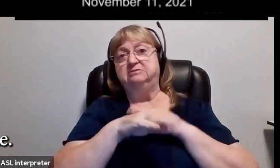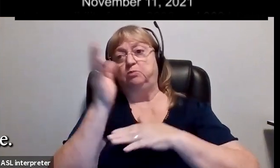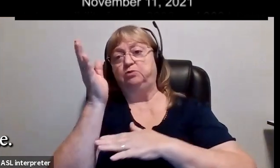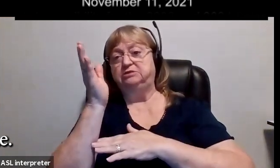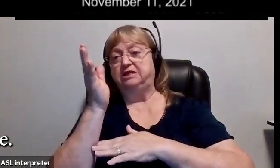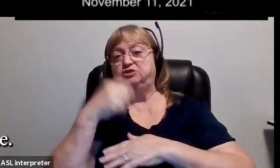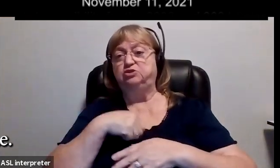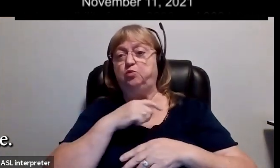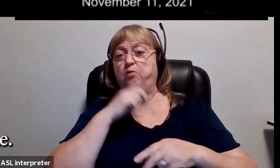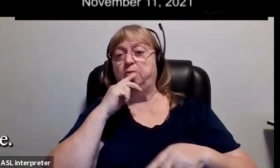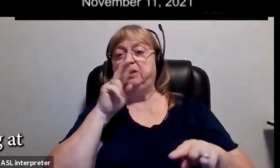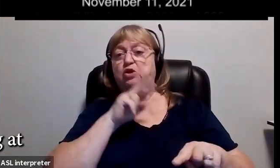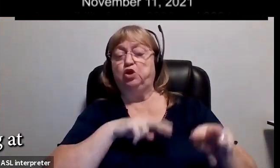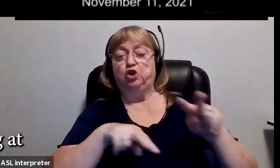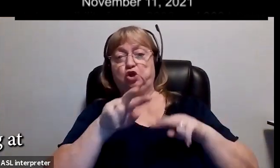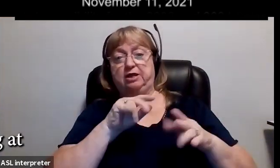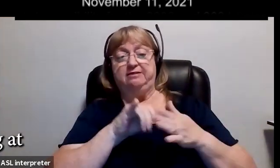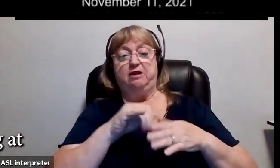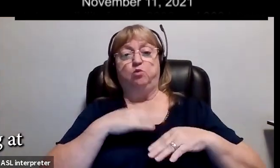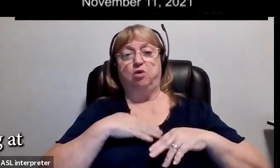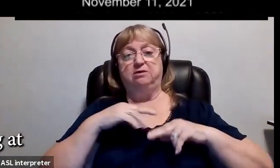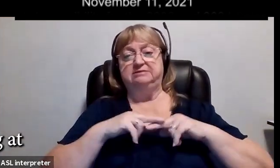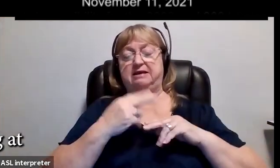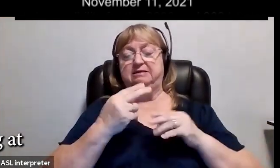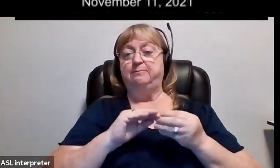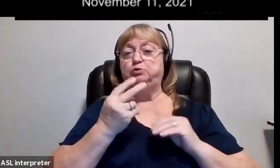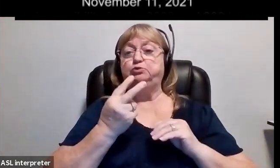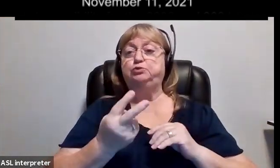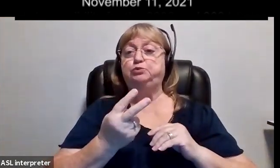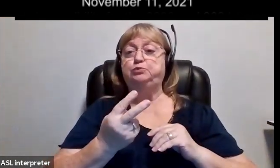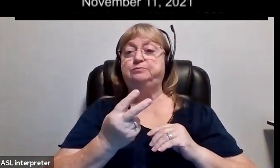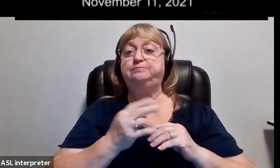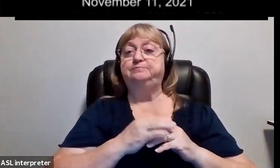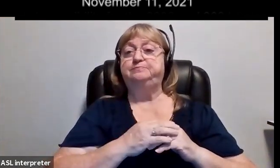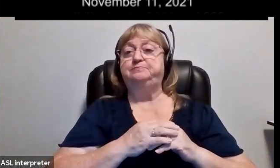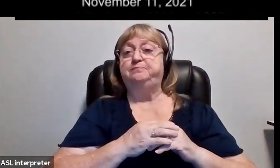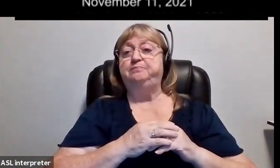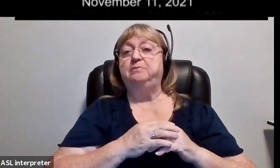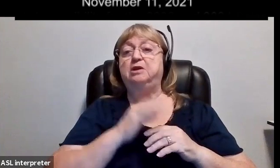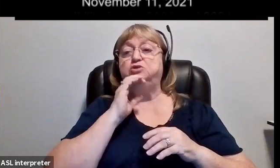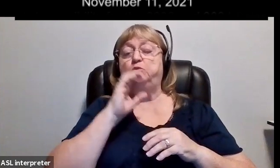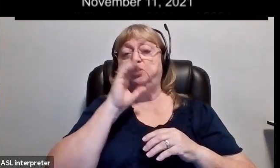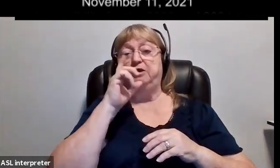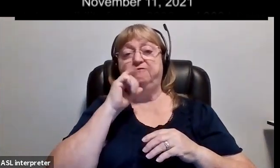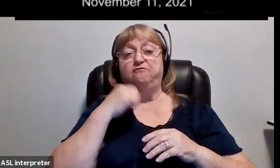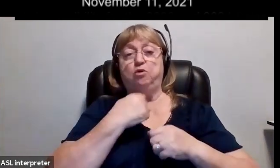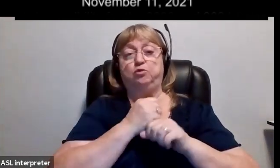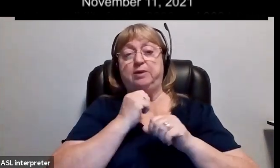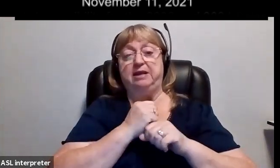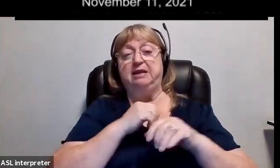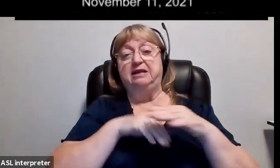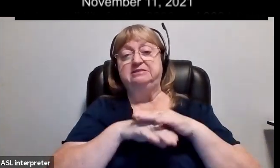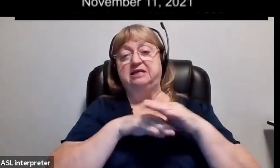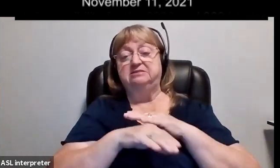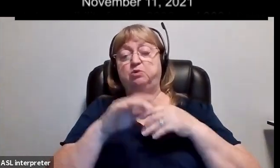So we're going to be looking at, we're on slide 2, we're going to be looking at creating accessible content using PowerPoint.